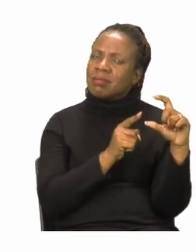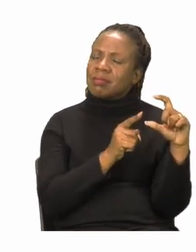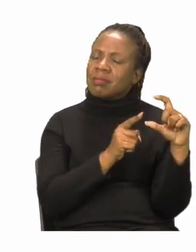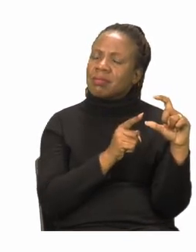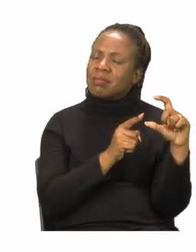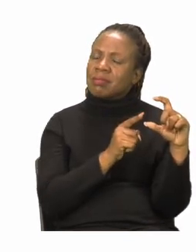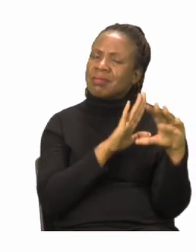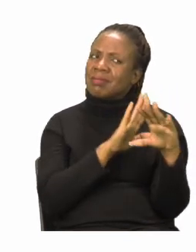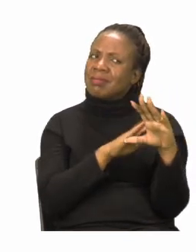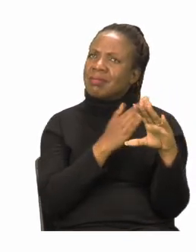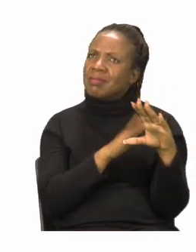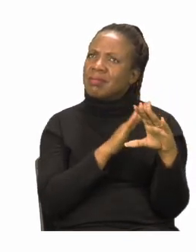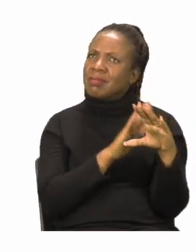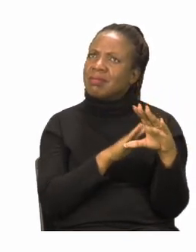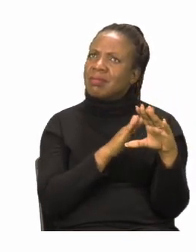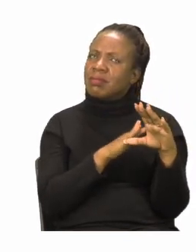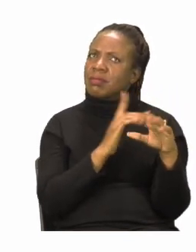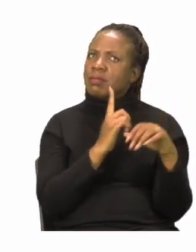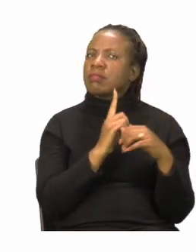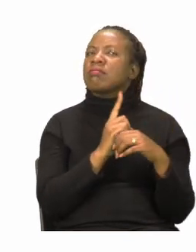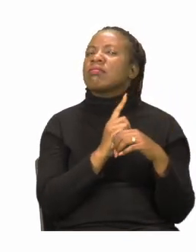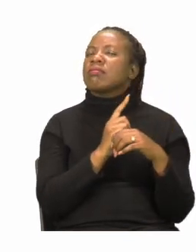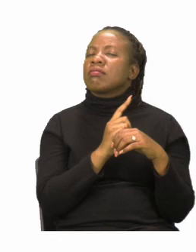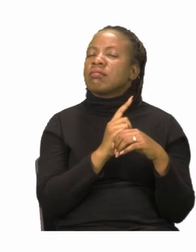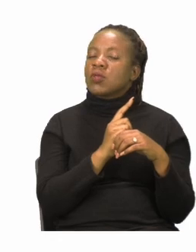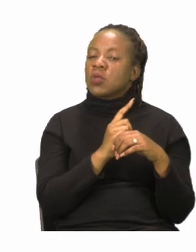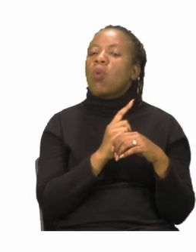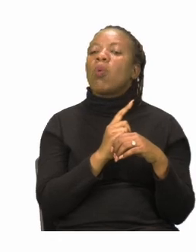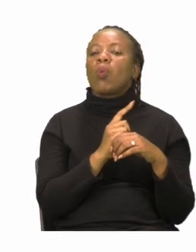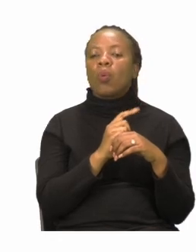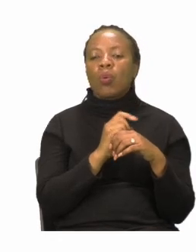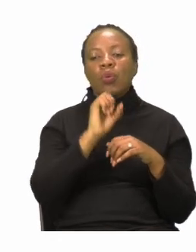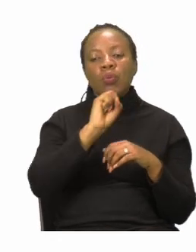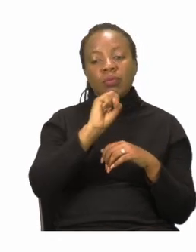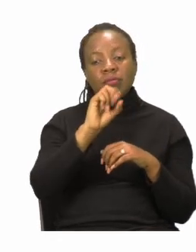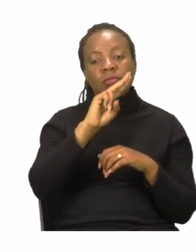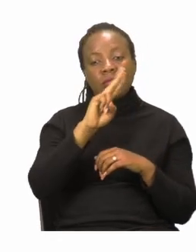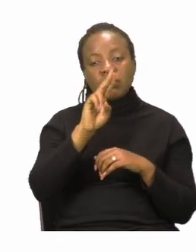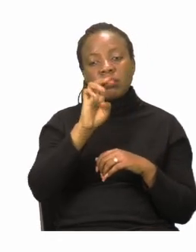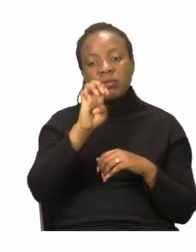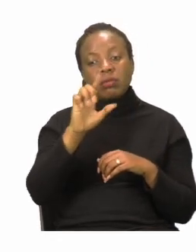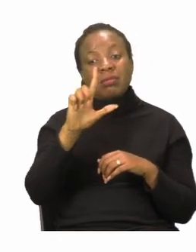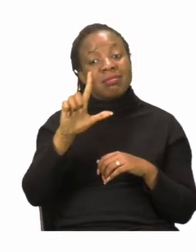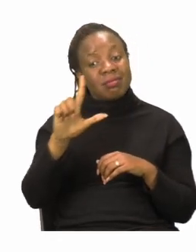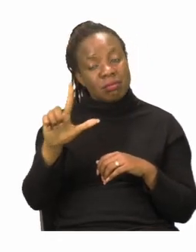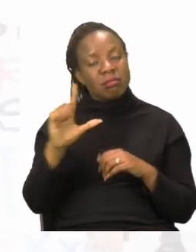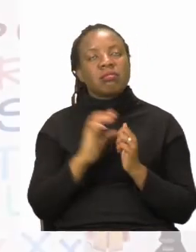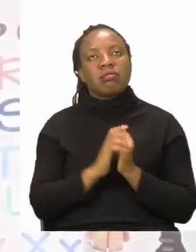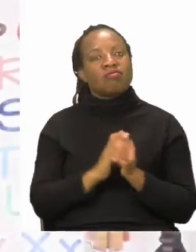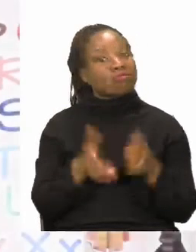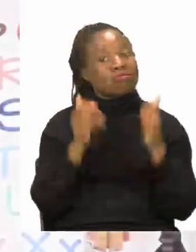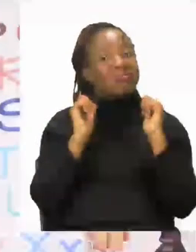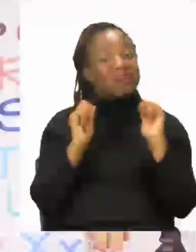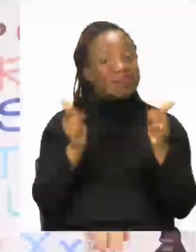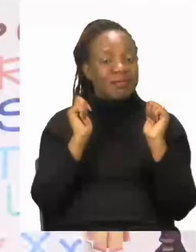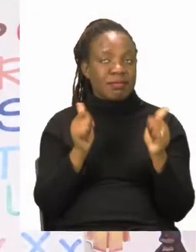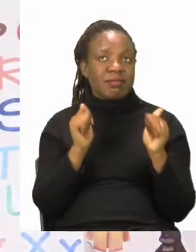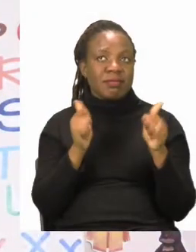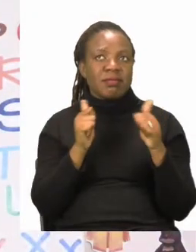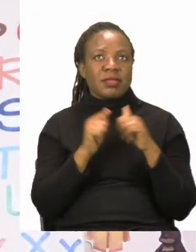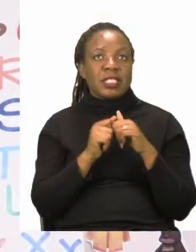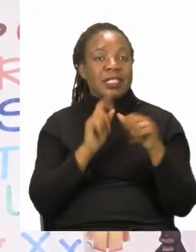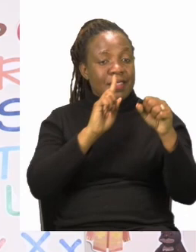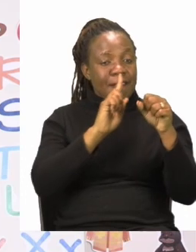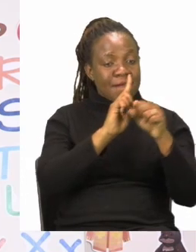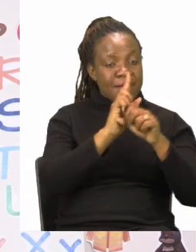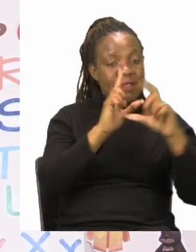you think that looks like? If you said a shell then well done, everyone. The